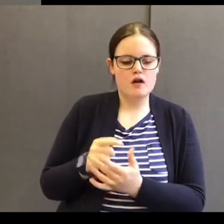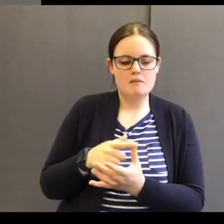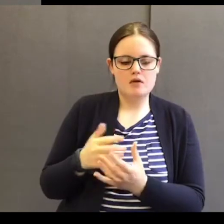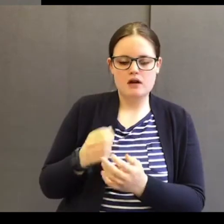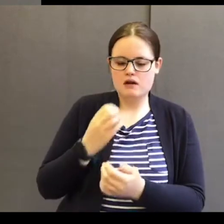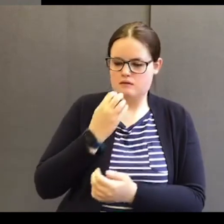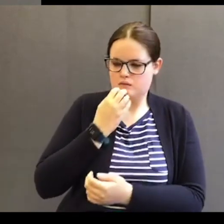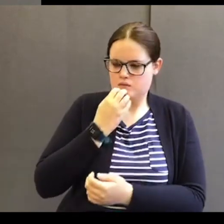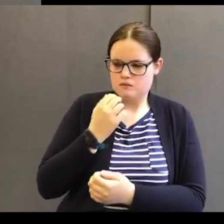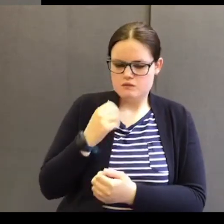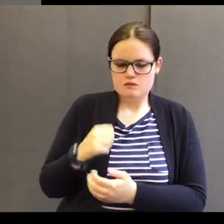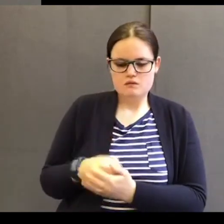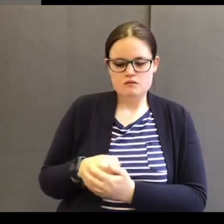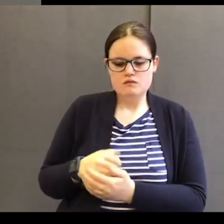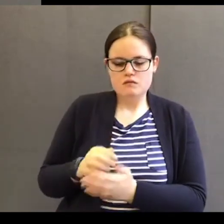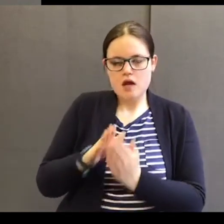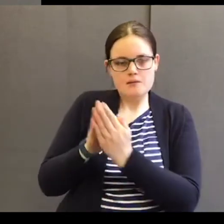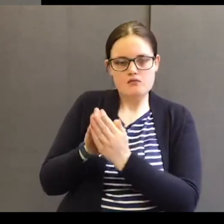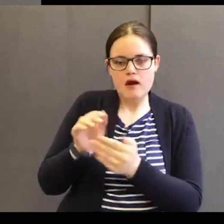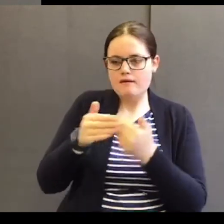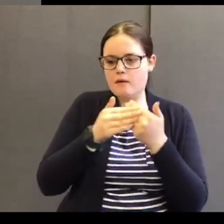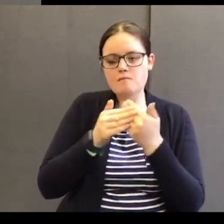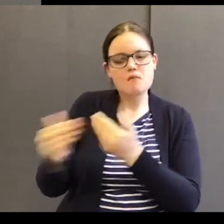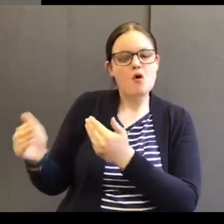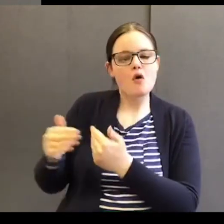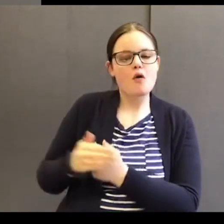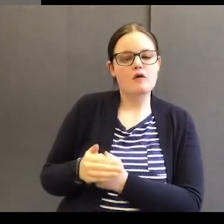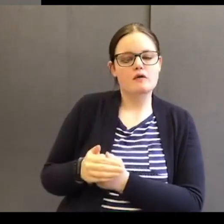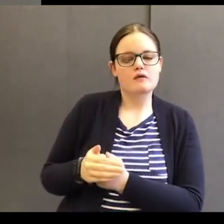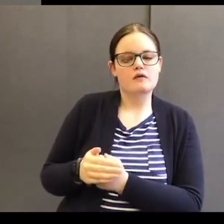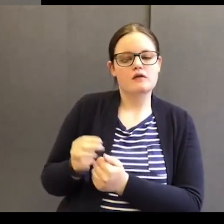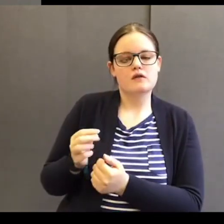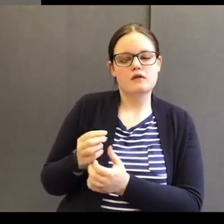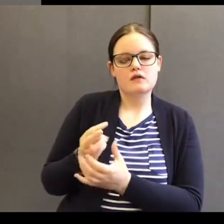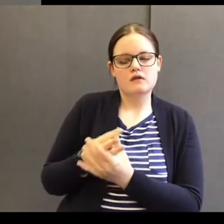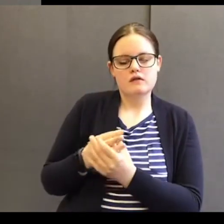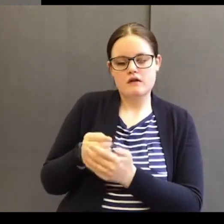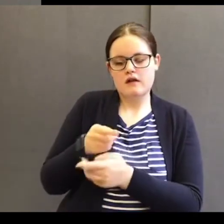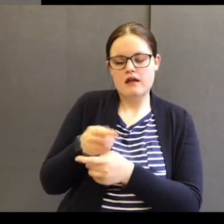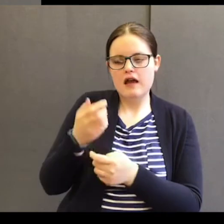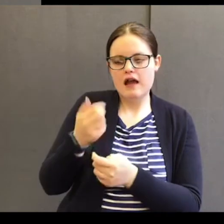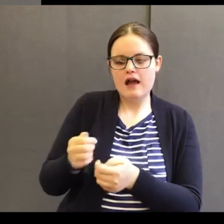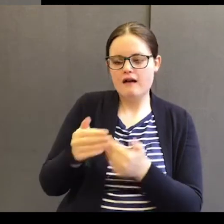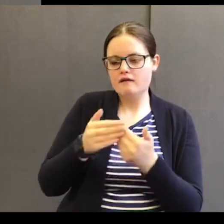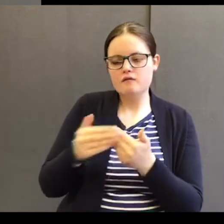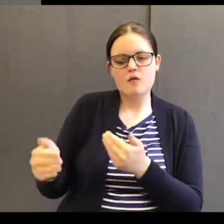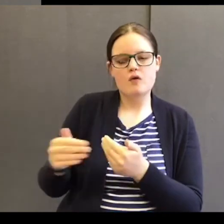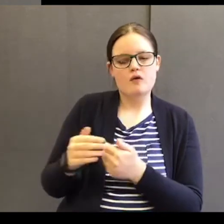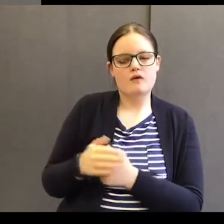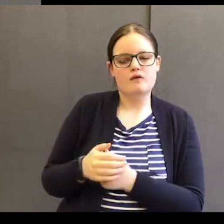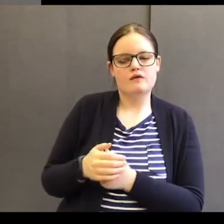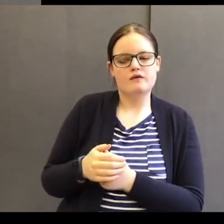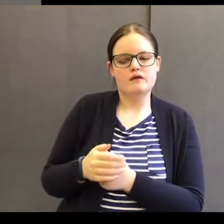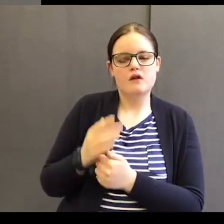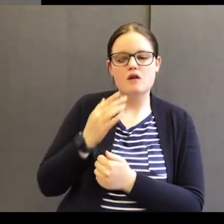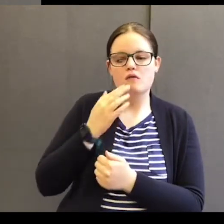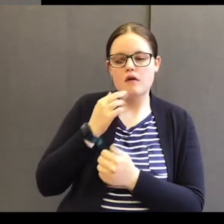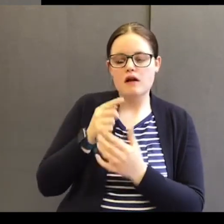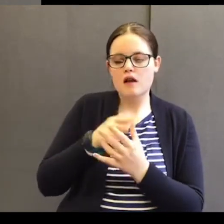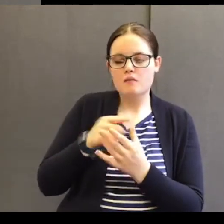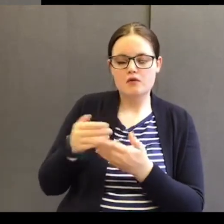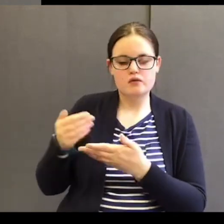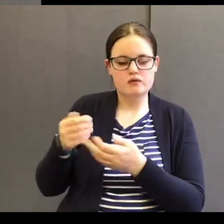in chapter 4. They had boldness and courage. They prayed for more. And they have it even